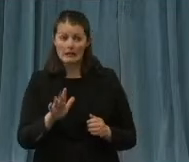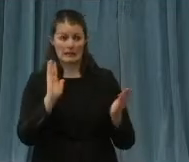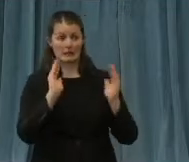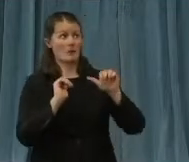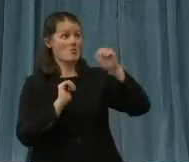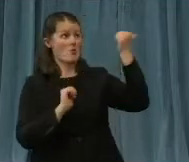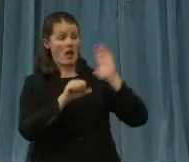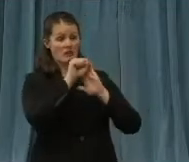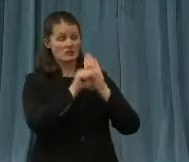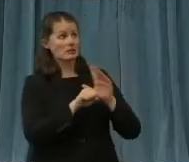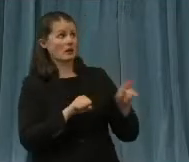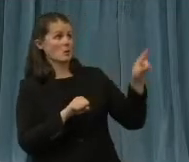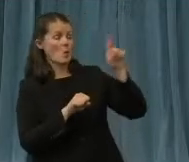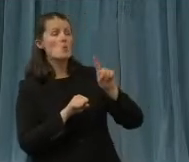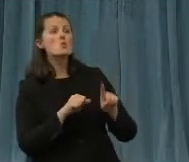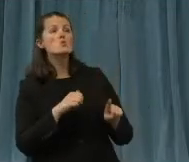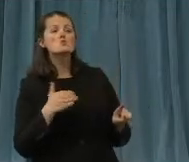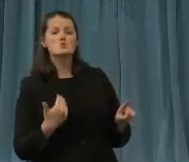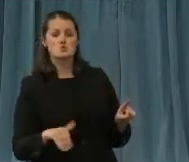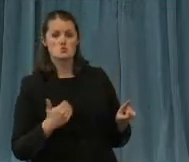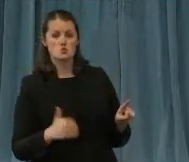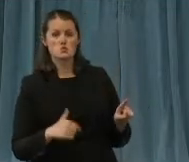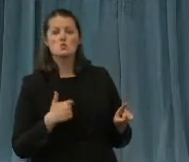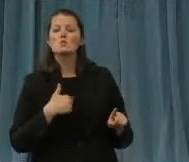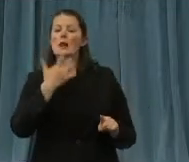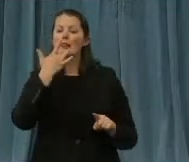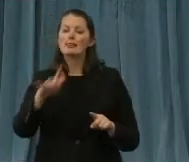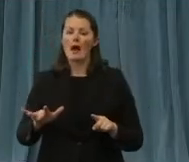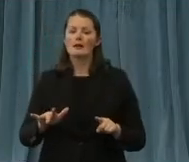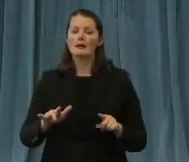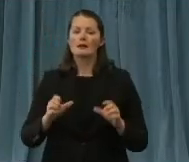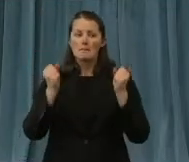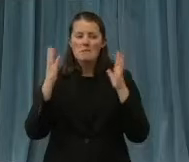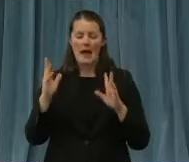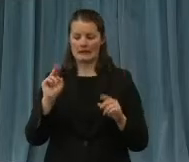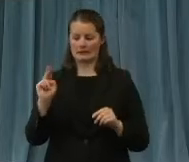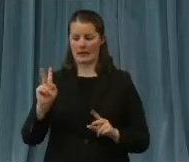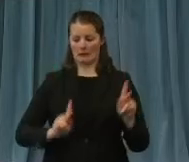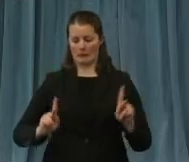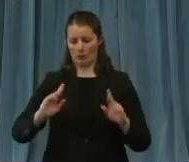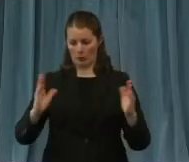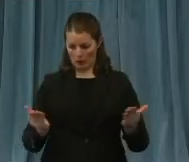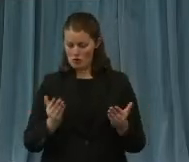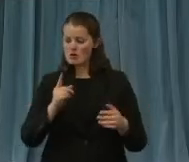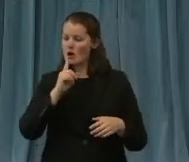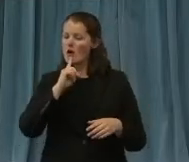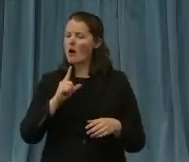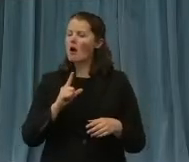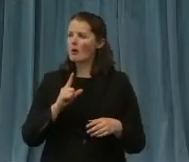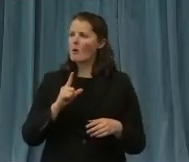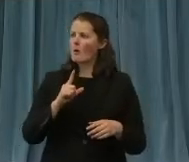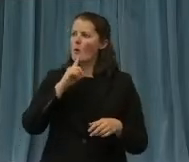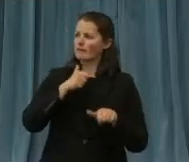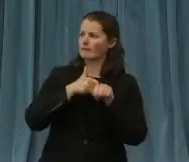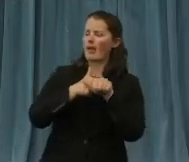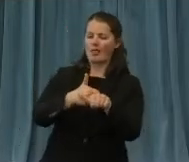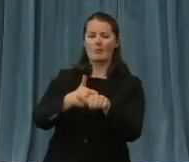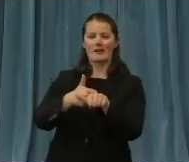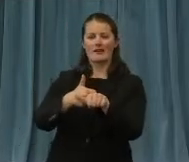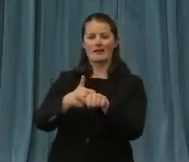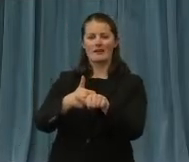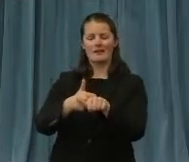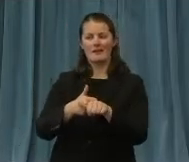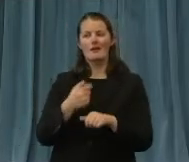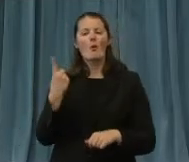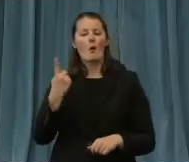We're all lucky that Nevadans have signed on and agreed to help us here. And a good friend of mine sent me a text